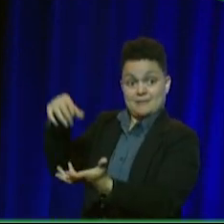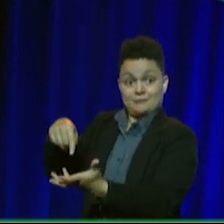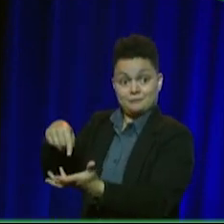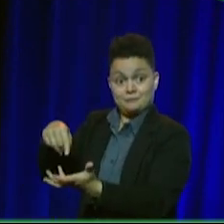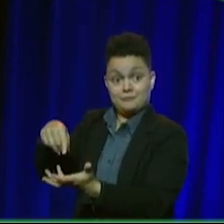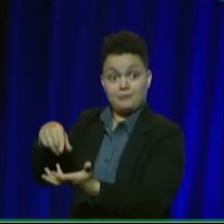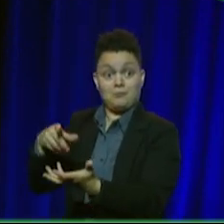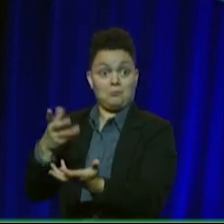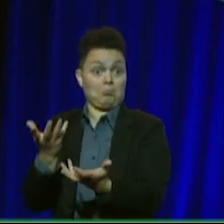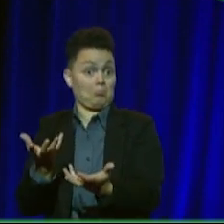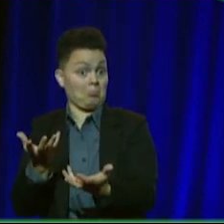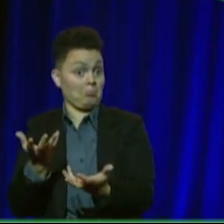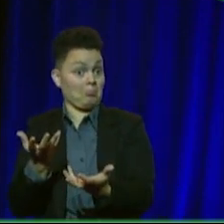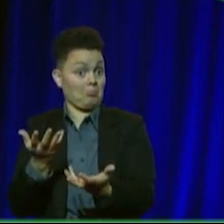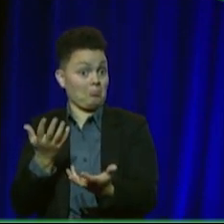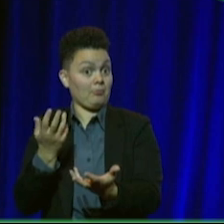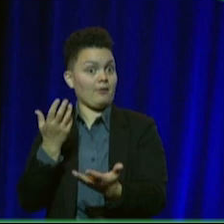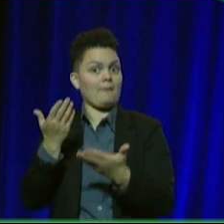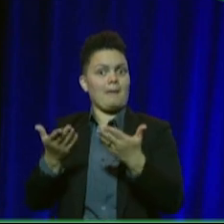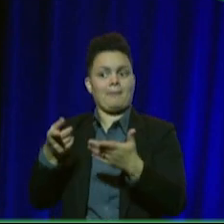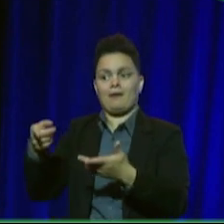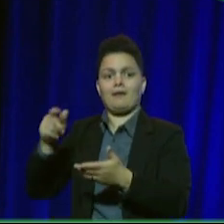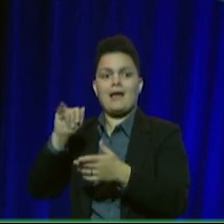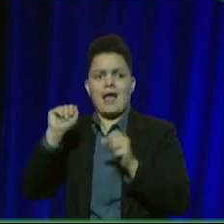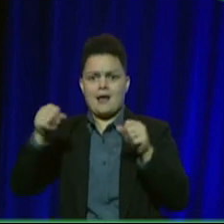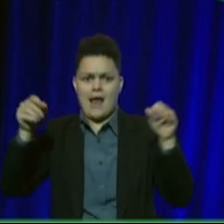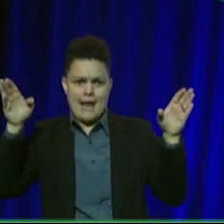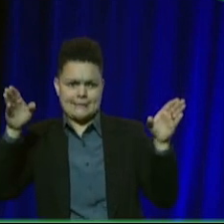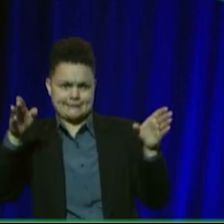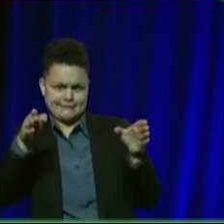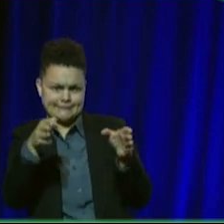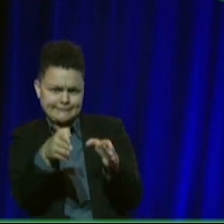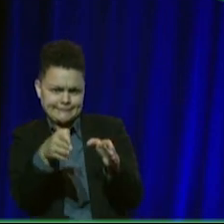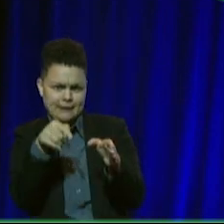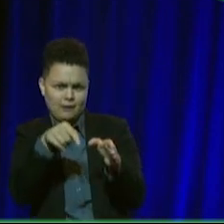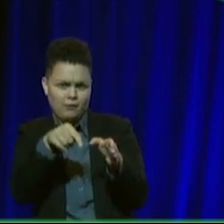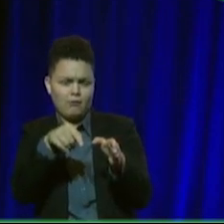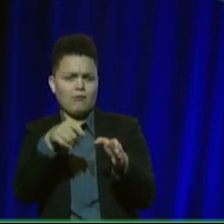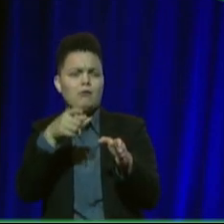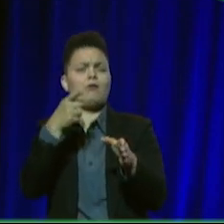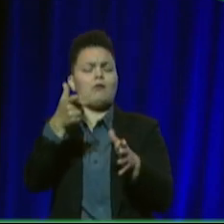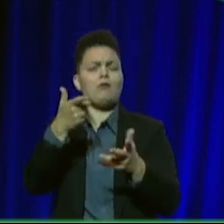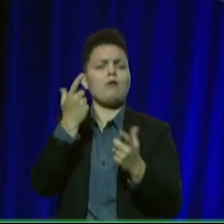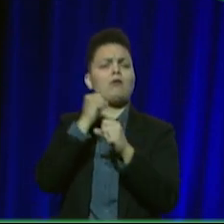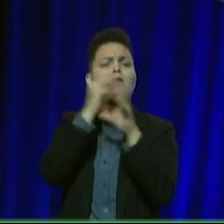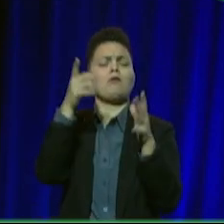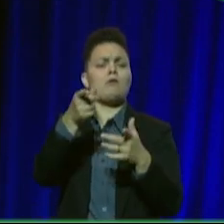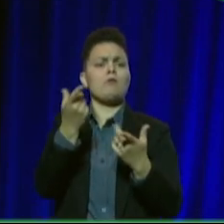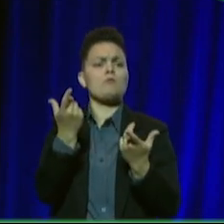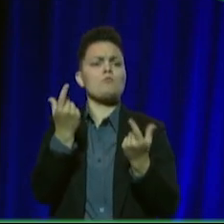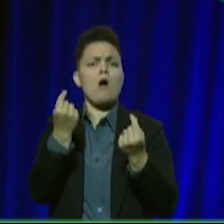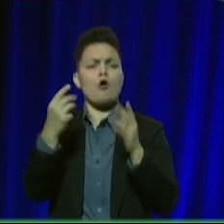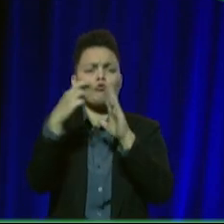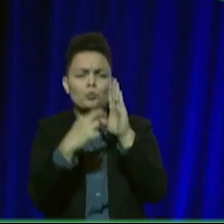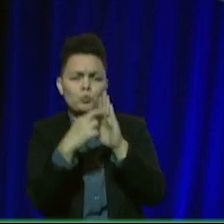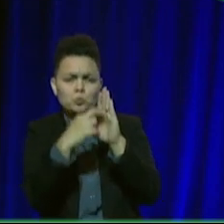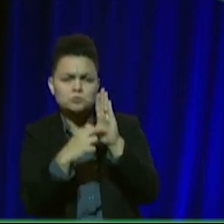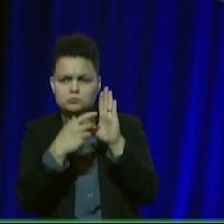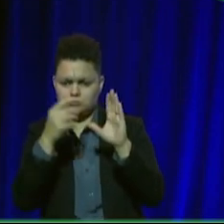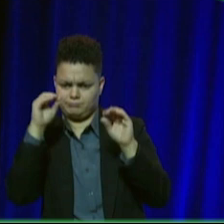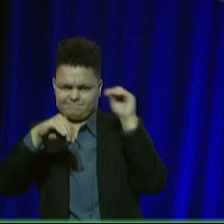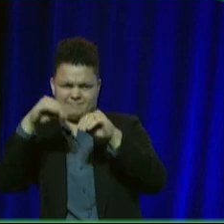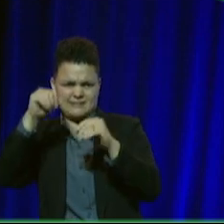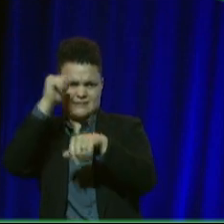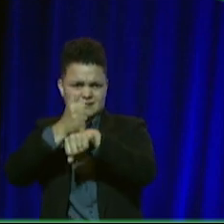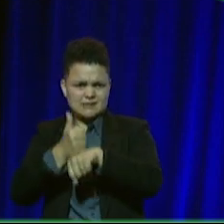it in terms of providing some guardrails that will prevent it from giving you the wrong answer, and